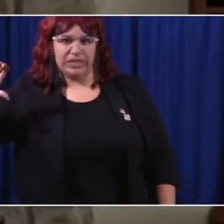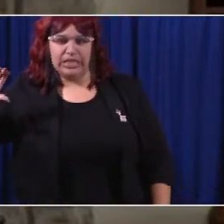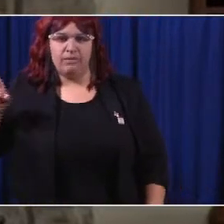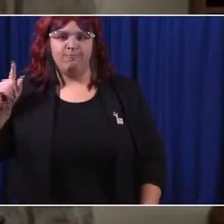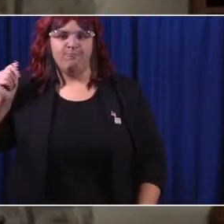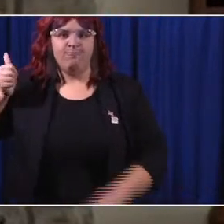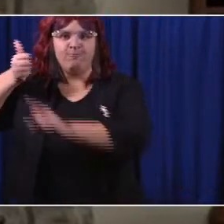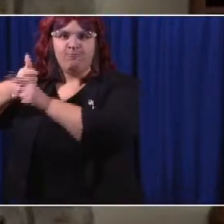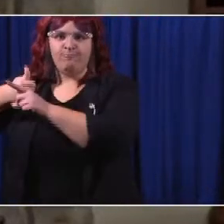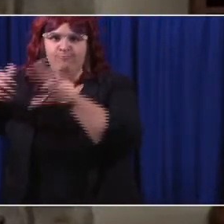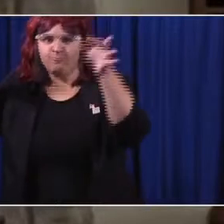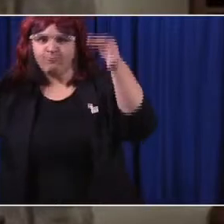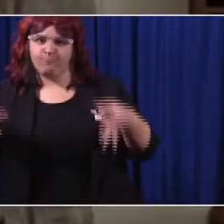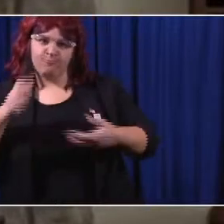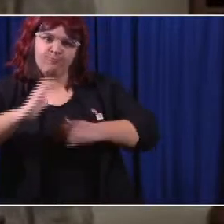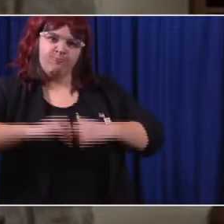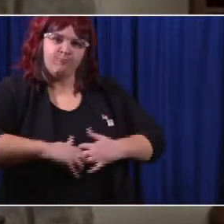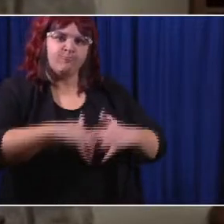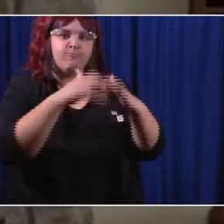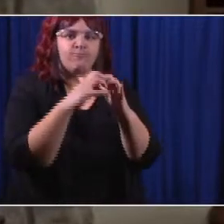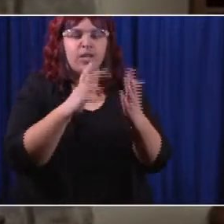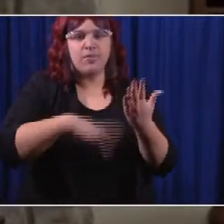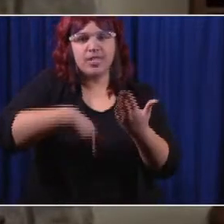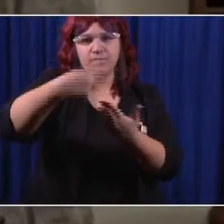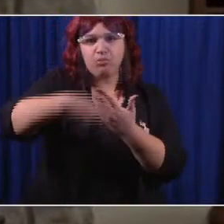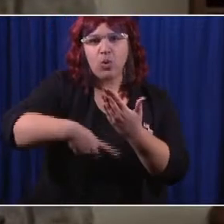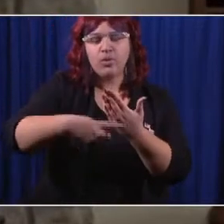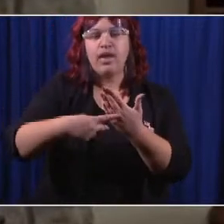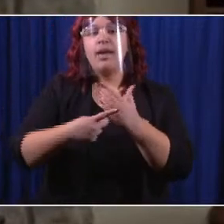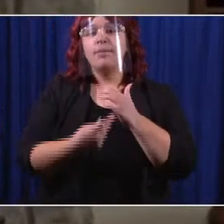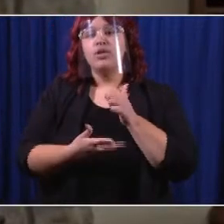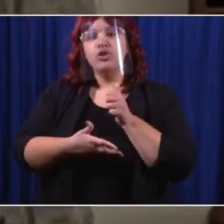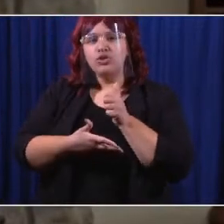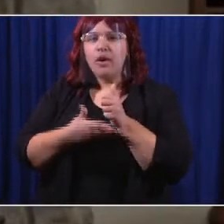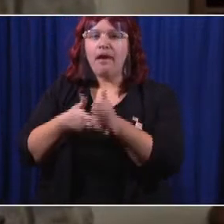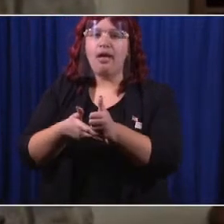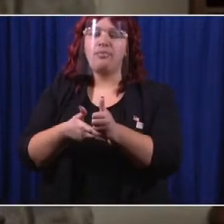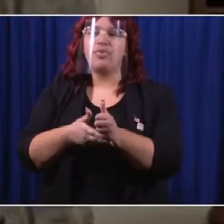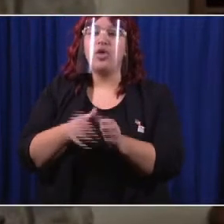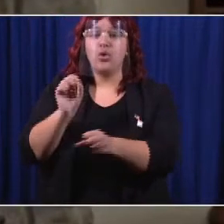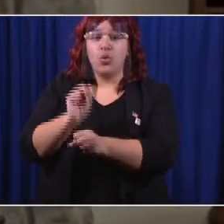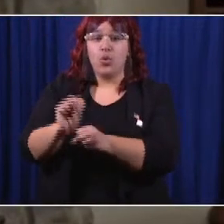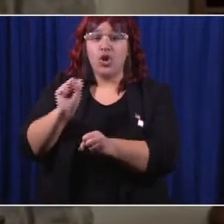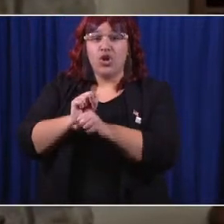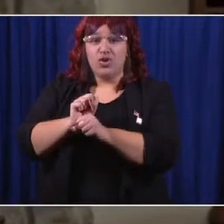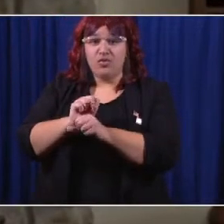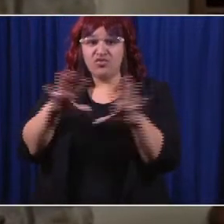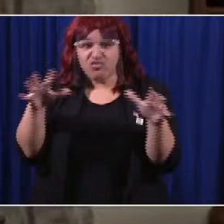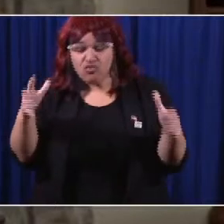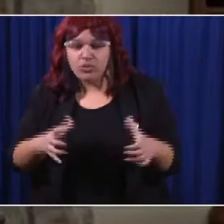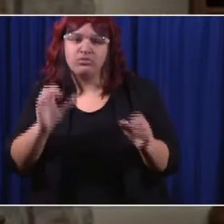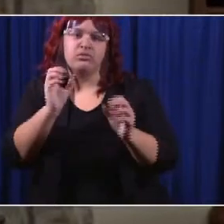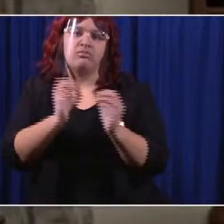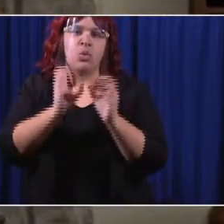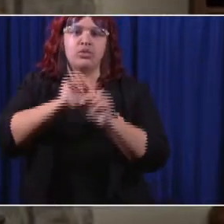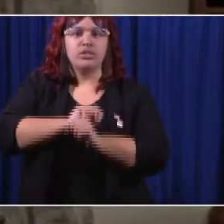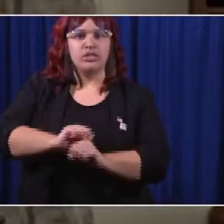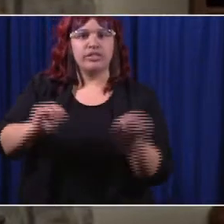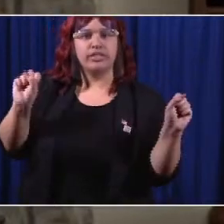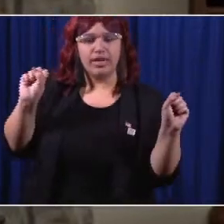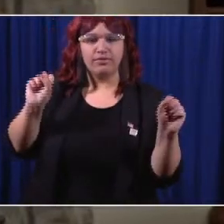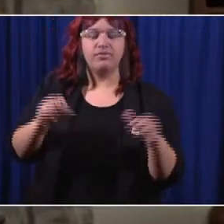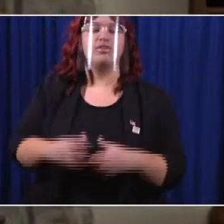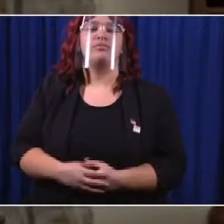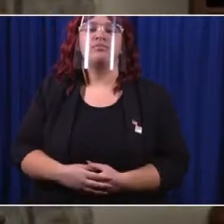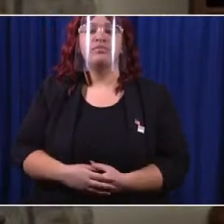millions of dollars a year to help employers improve workforce safety. Additionally, the Ohio Department of Aging will be working with nursing homes,